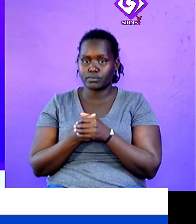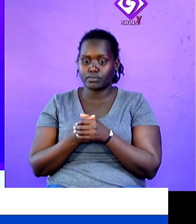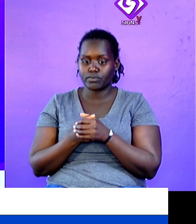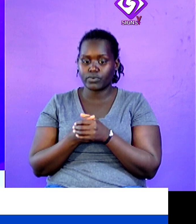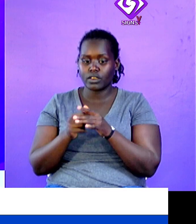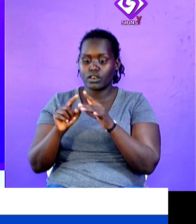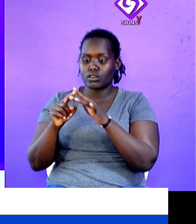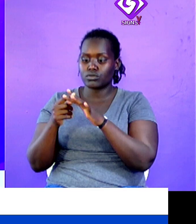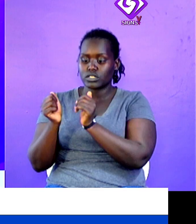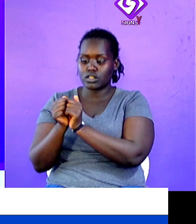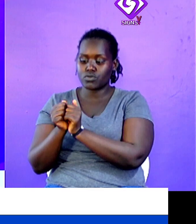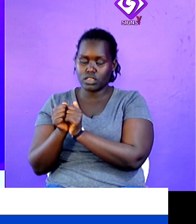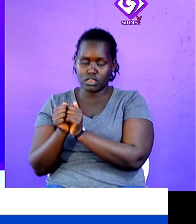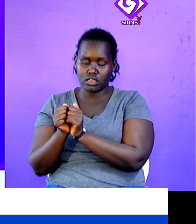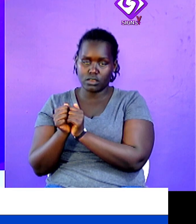to begin with,